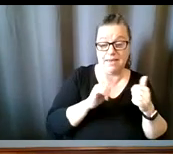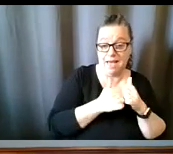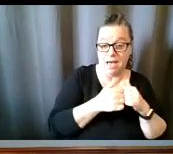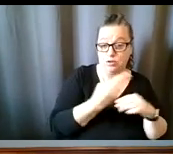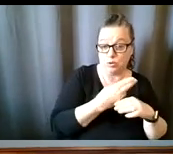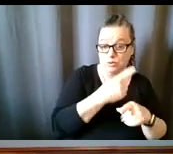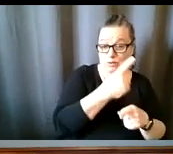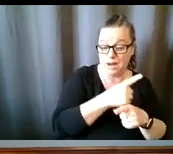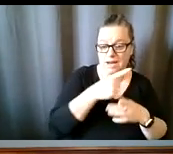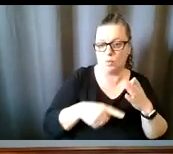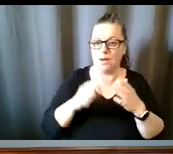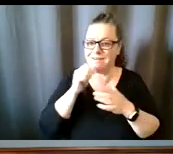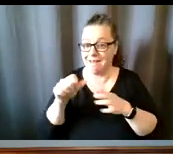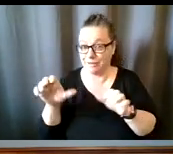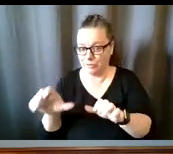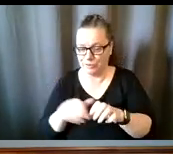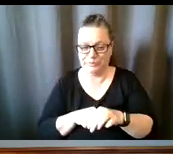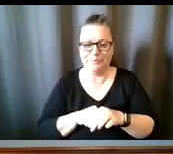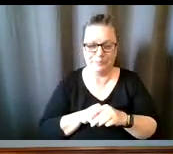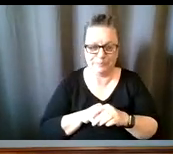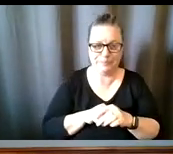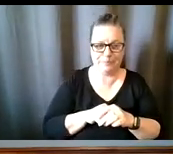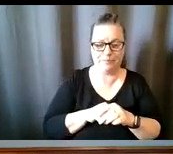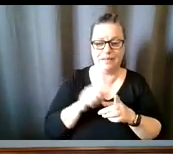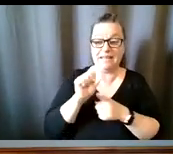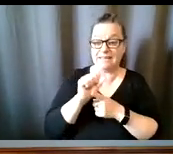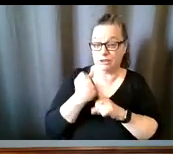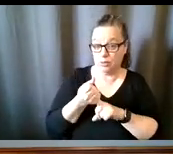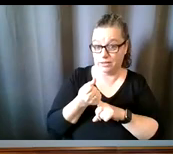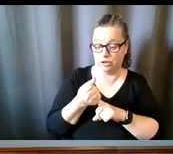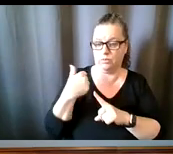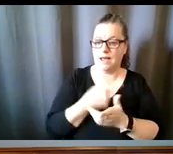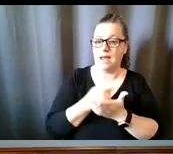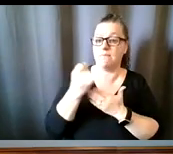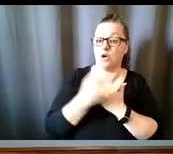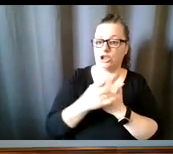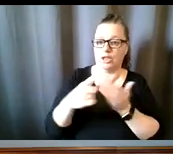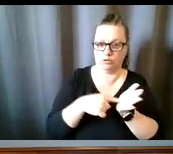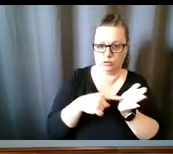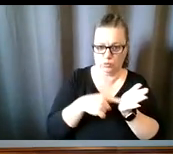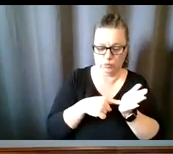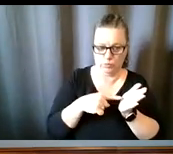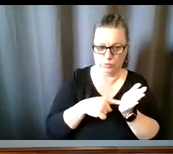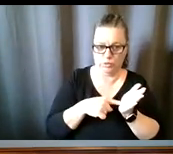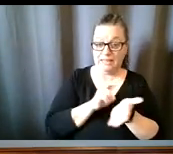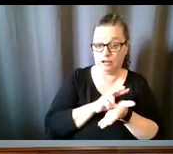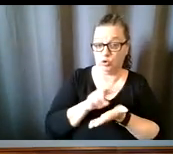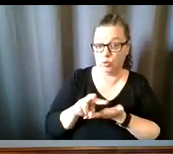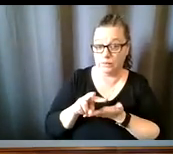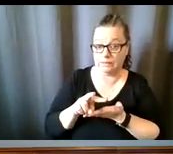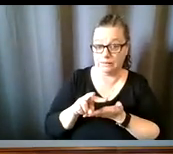well as what not to do as a team. So here's a situation. We had a project that was due in 2 weeks,